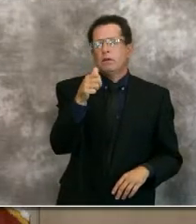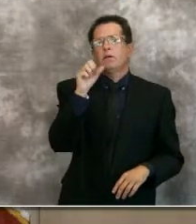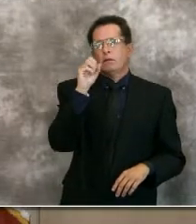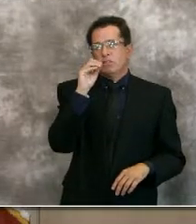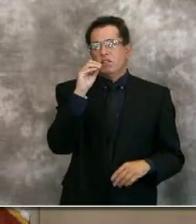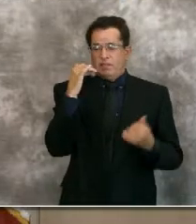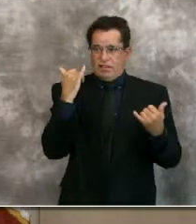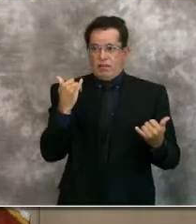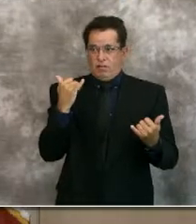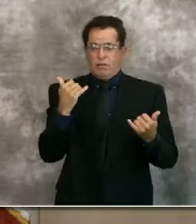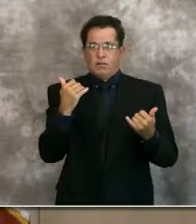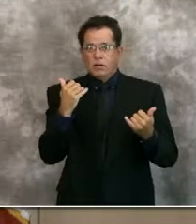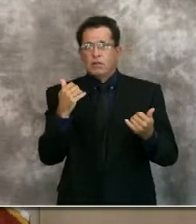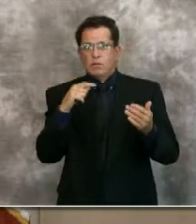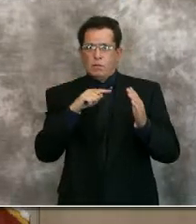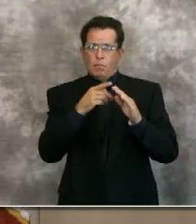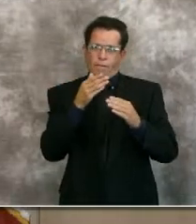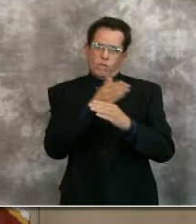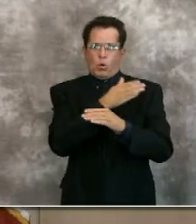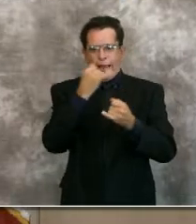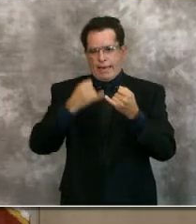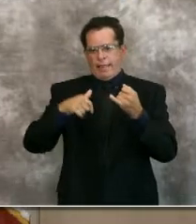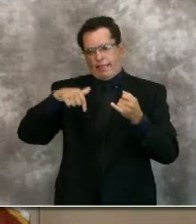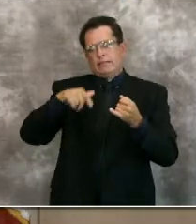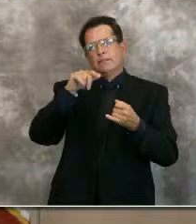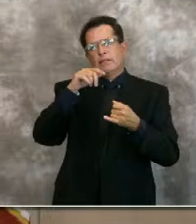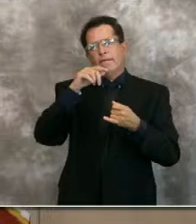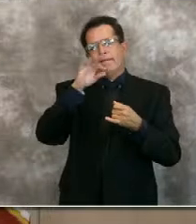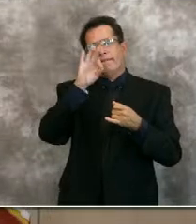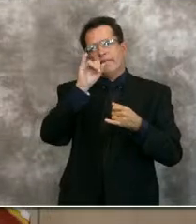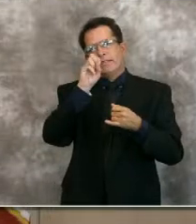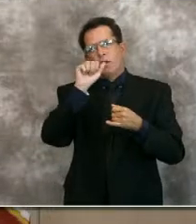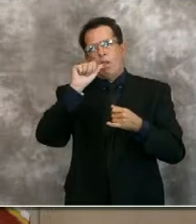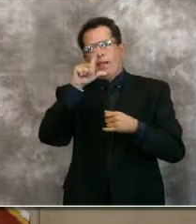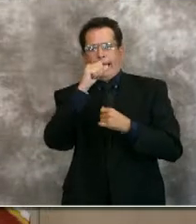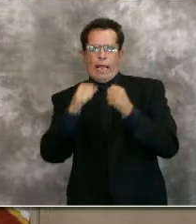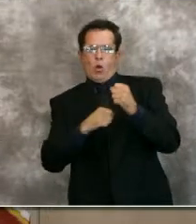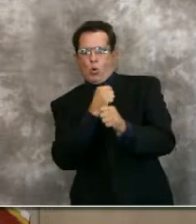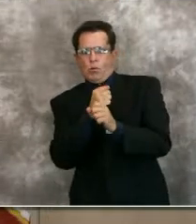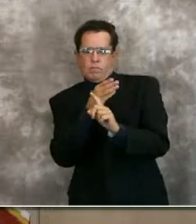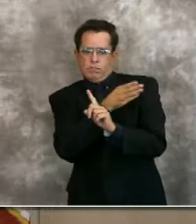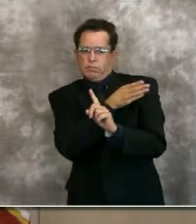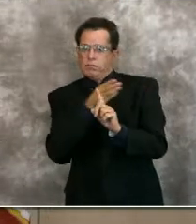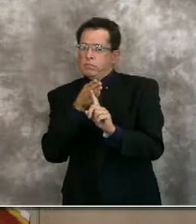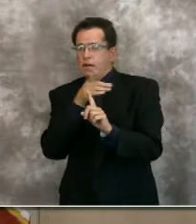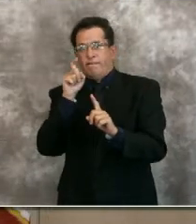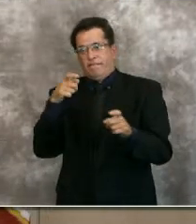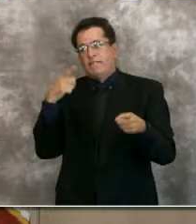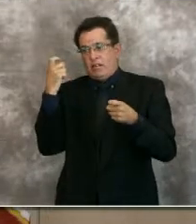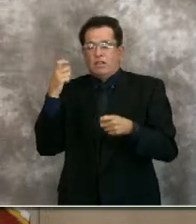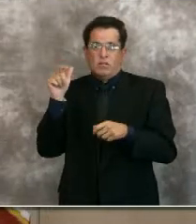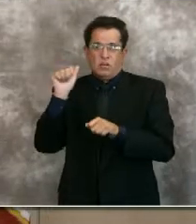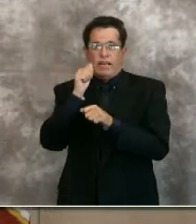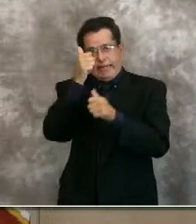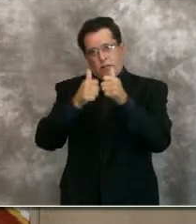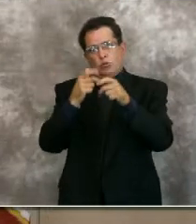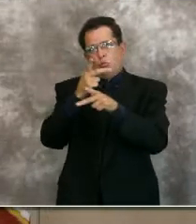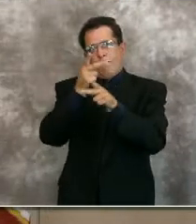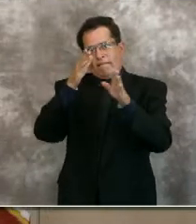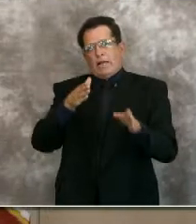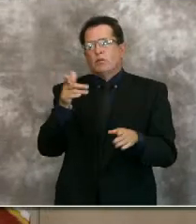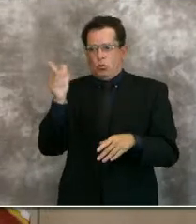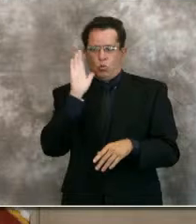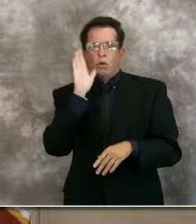spent before the end of this fiscal year. So it's a very short time frame to work from, and each supervisor will be dealing